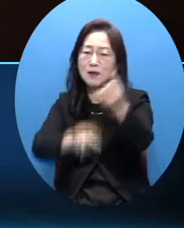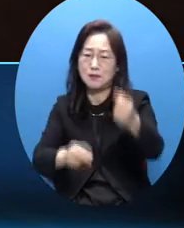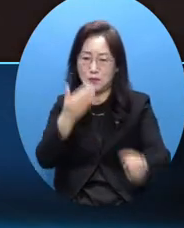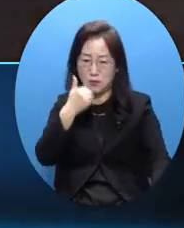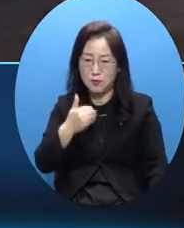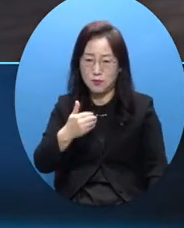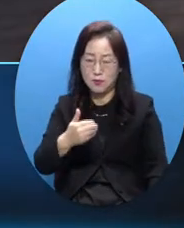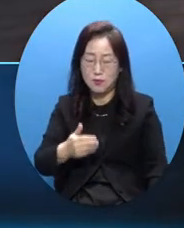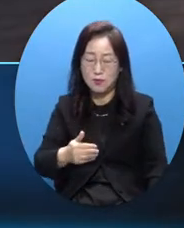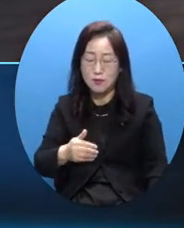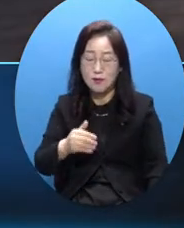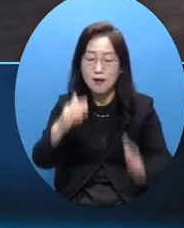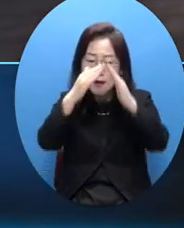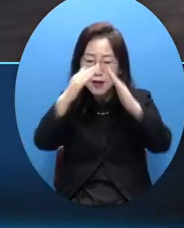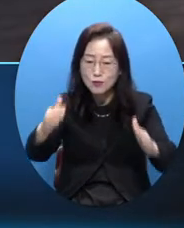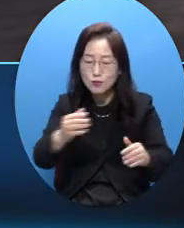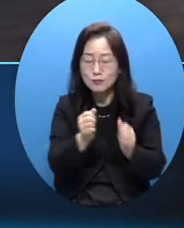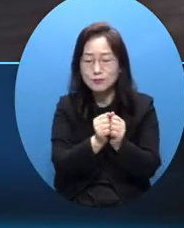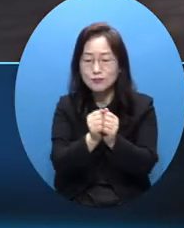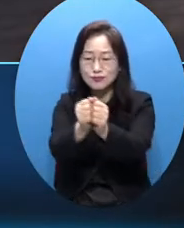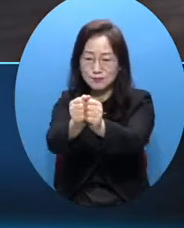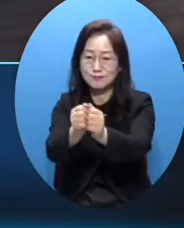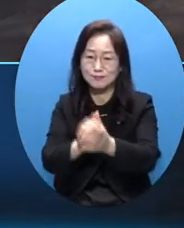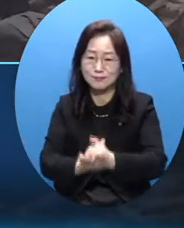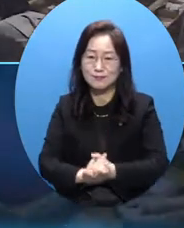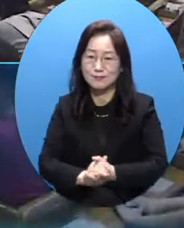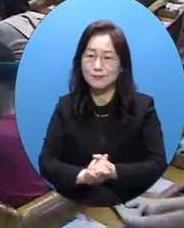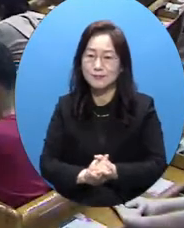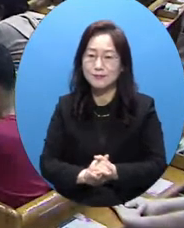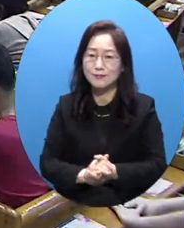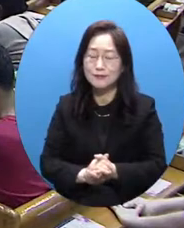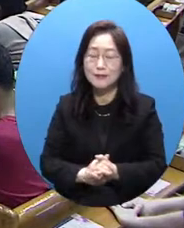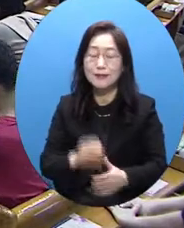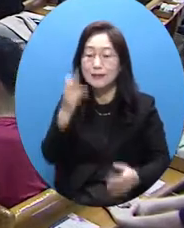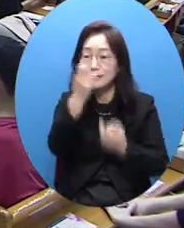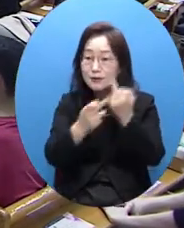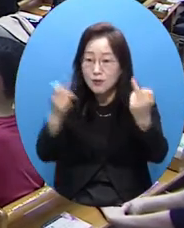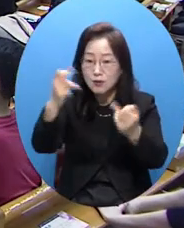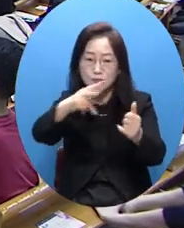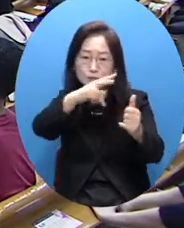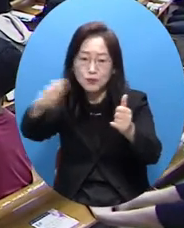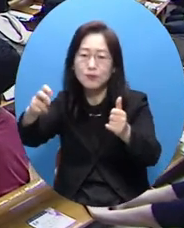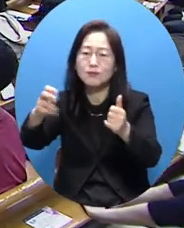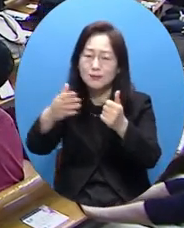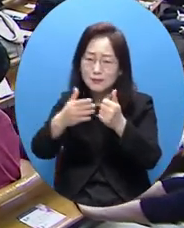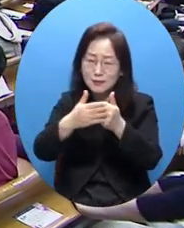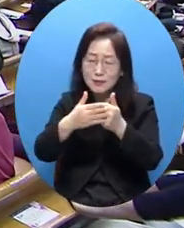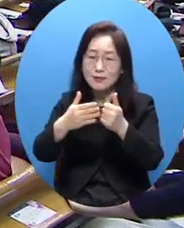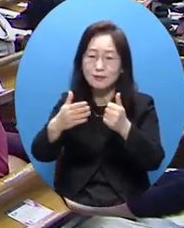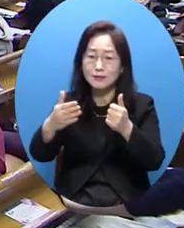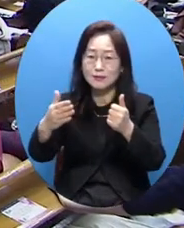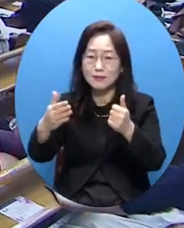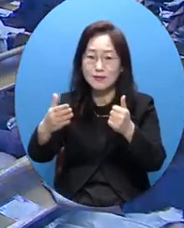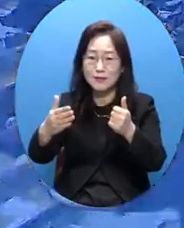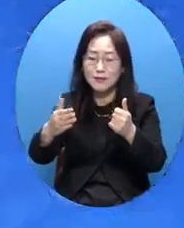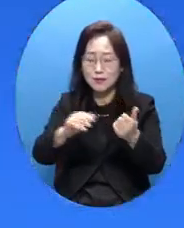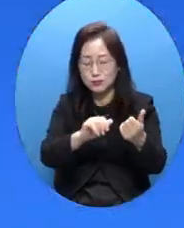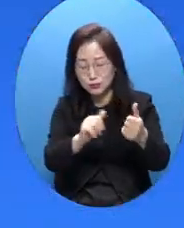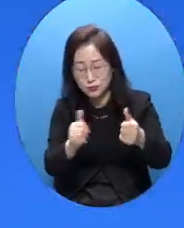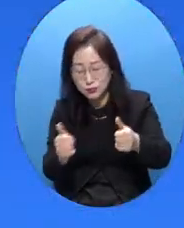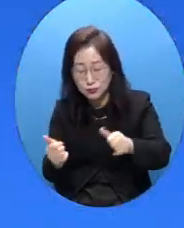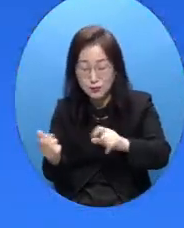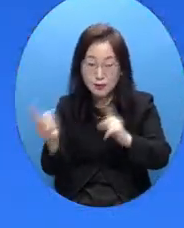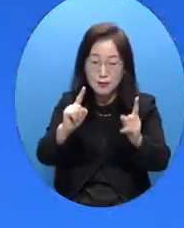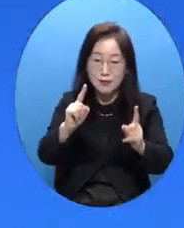up out of the sister and sold them for 20 shekels of silver to the ishmaelites who took him to Egypt Joseph was hated by his brothers